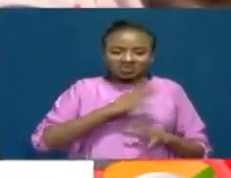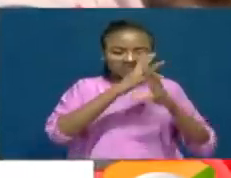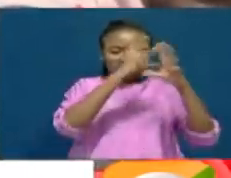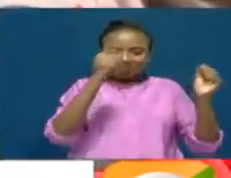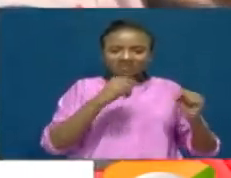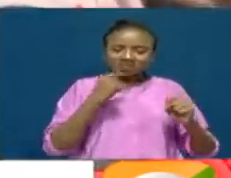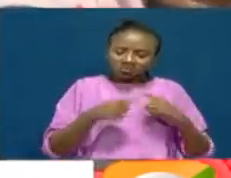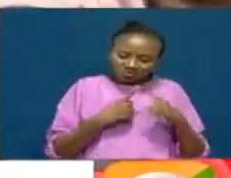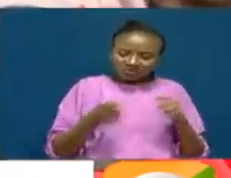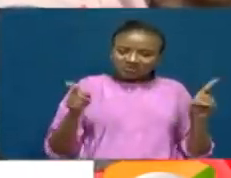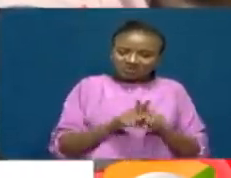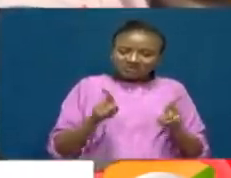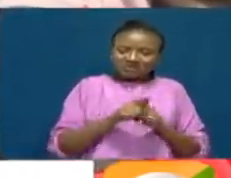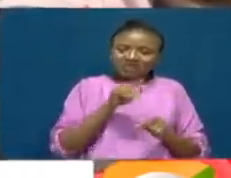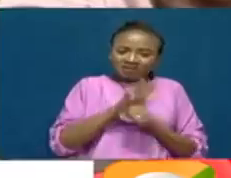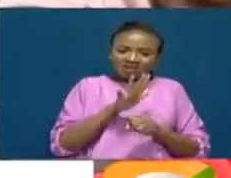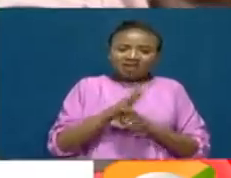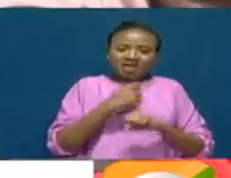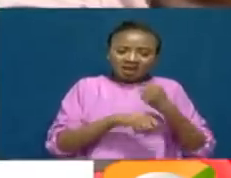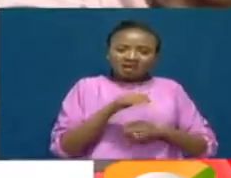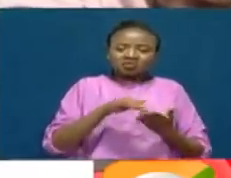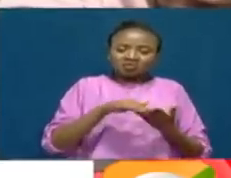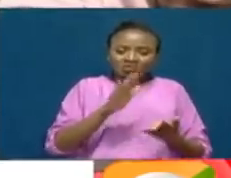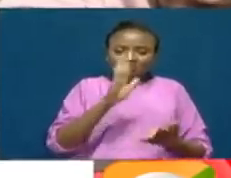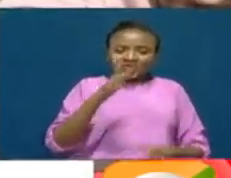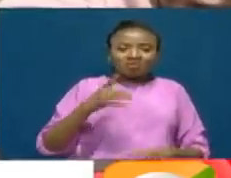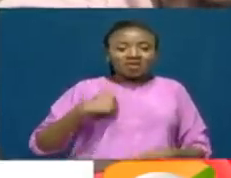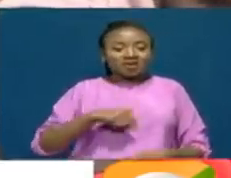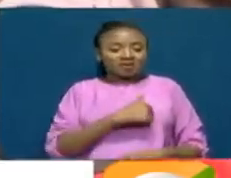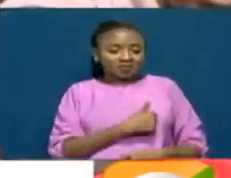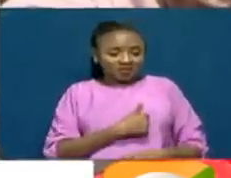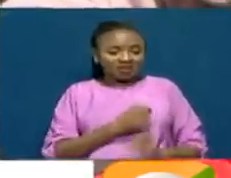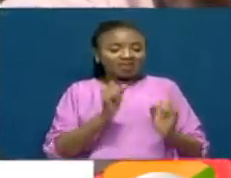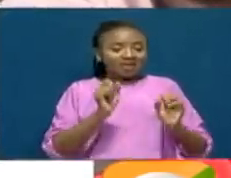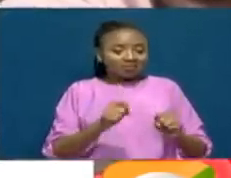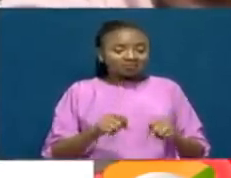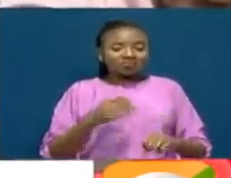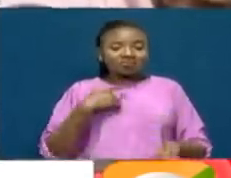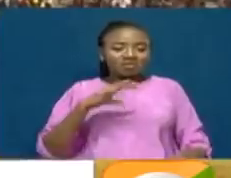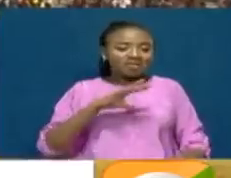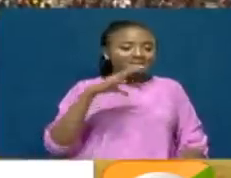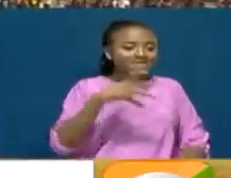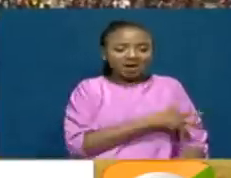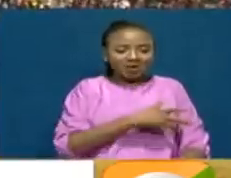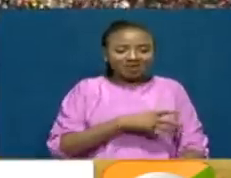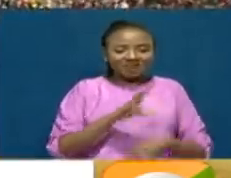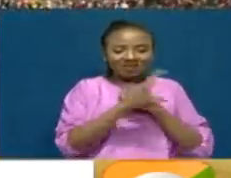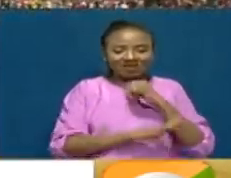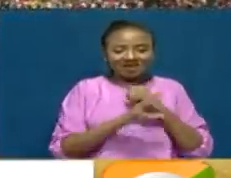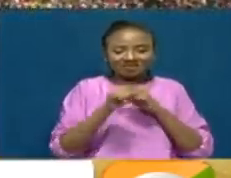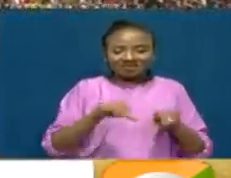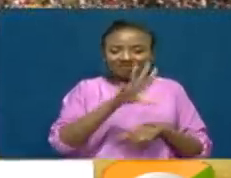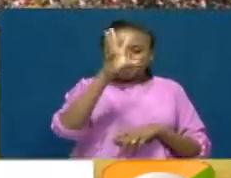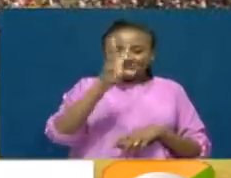that we can also be the one, so that we can also be the powerful country in Africa. The Kenya Defense